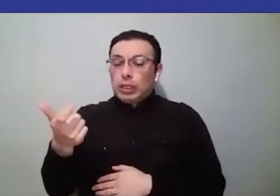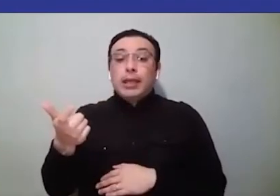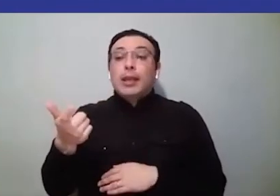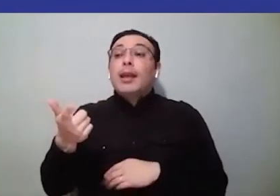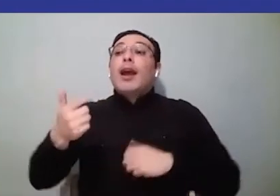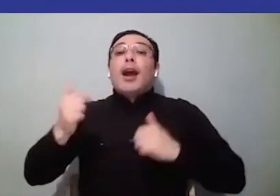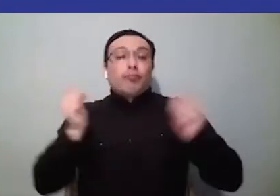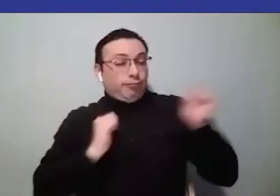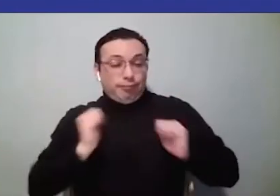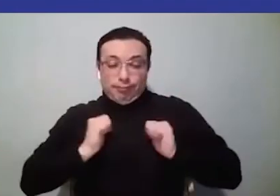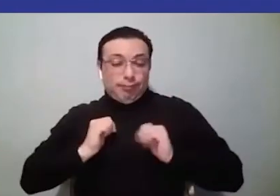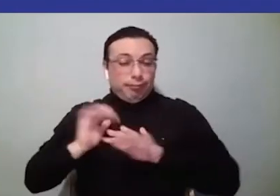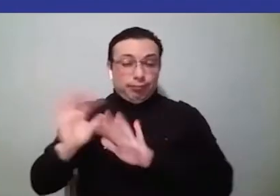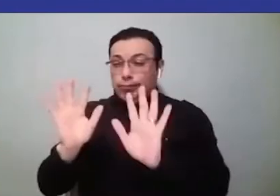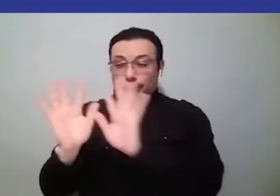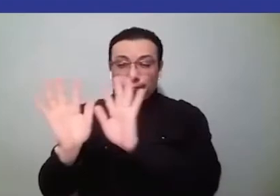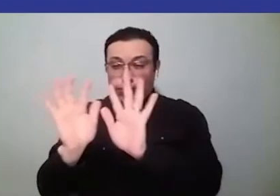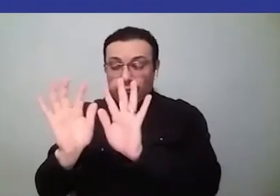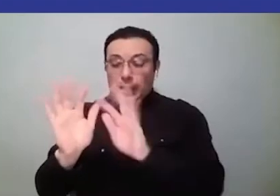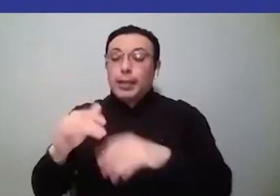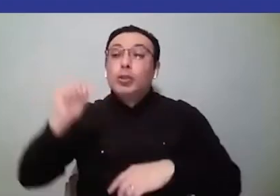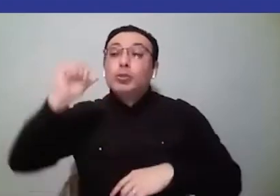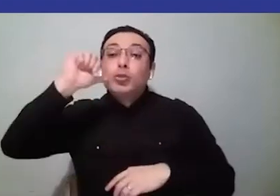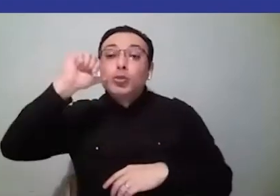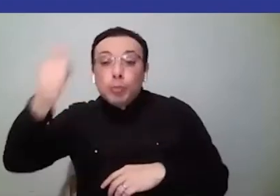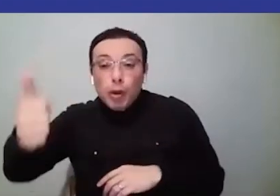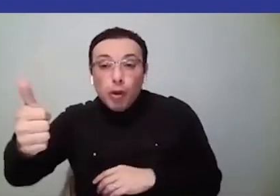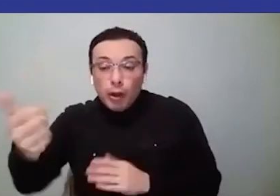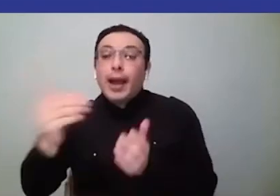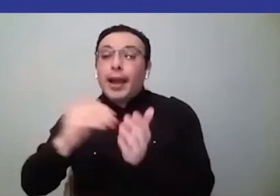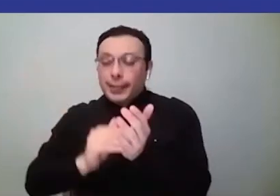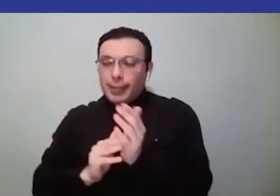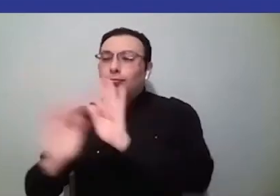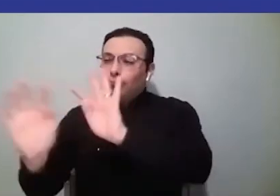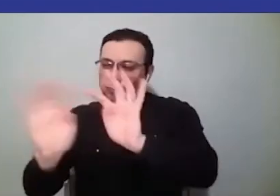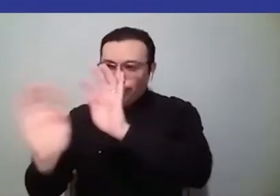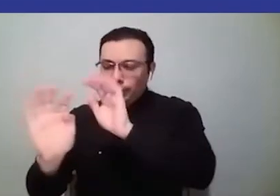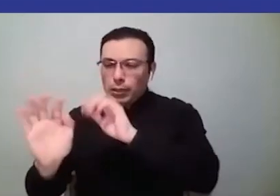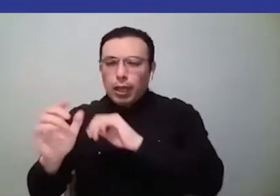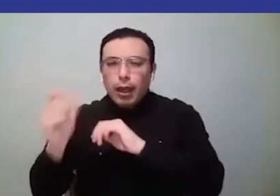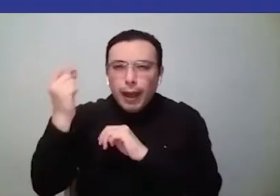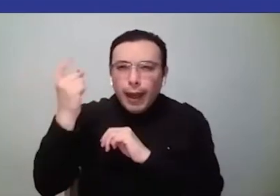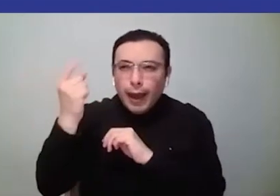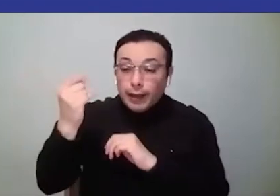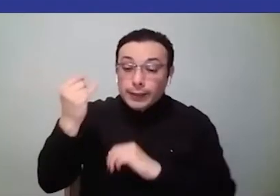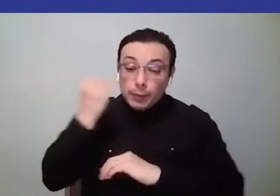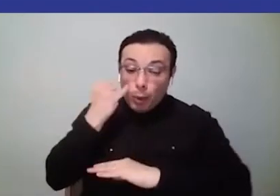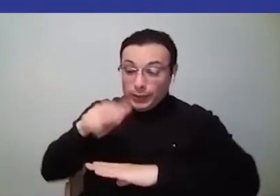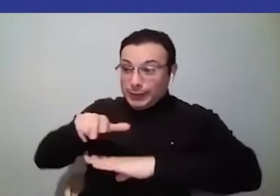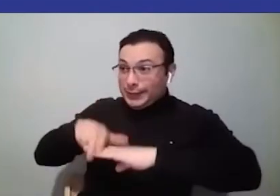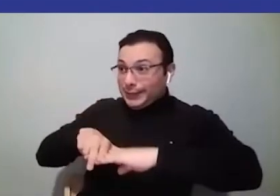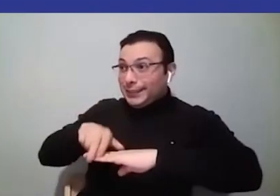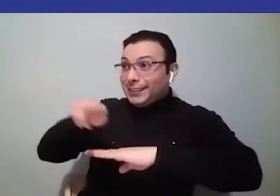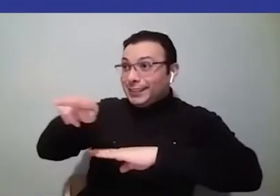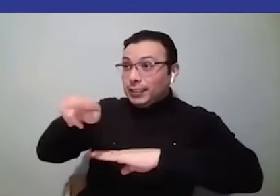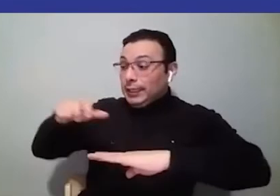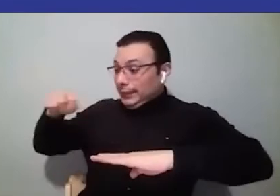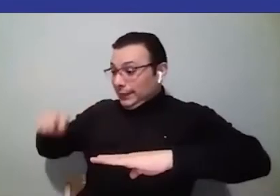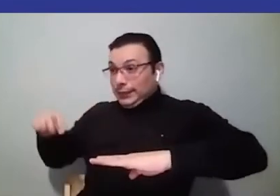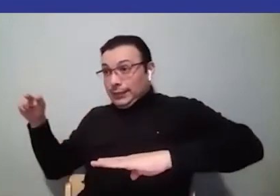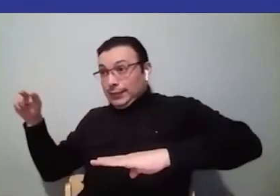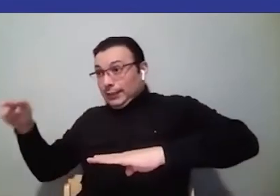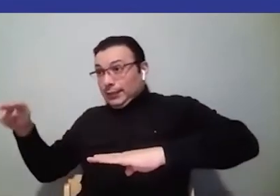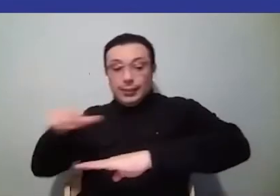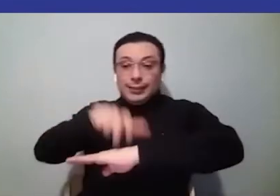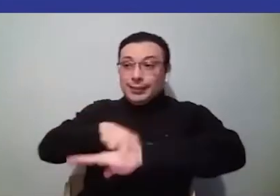there has, whether they're sitting over here or over there, and that no two performances will ever be